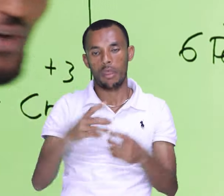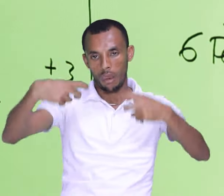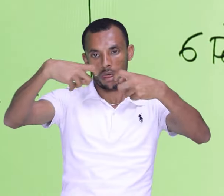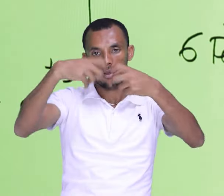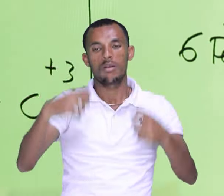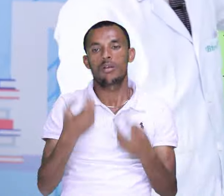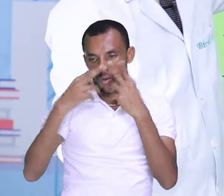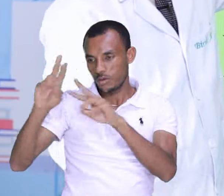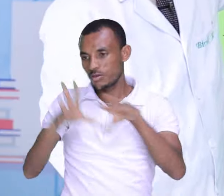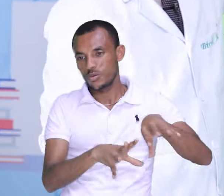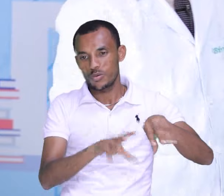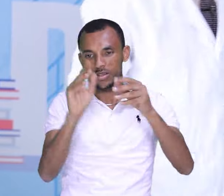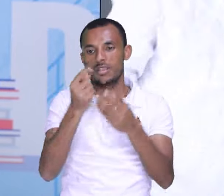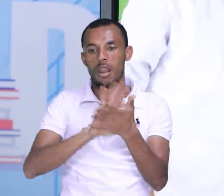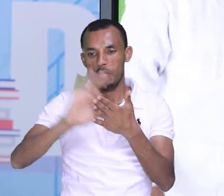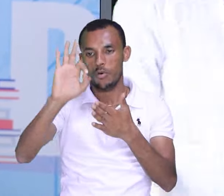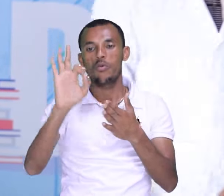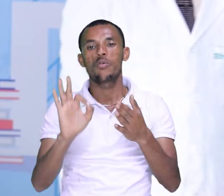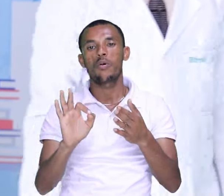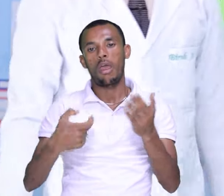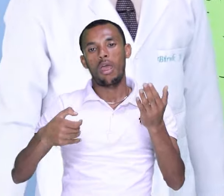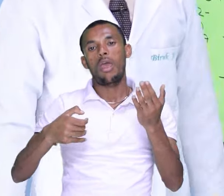electron. Look, students, the number of electrons is equal.